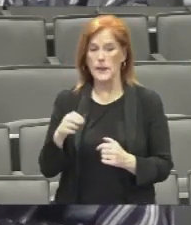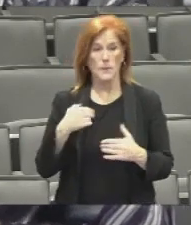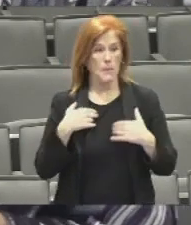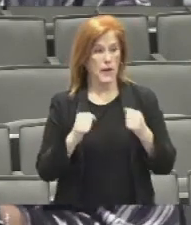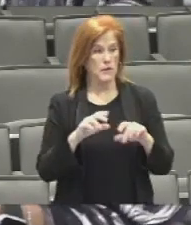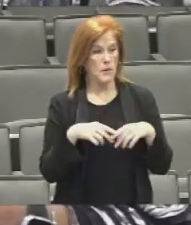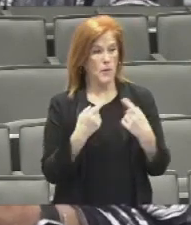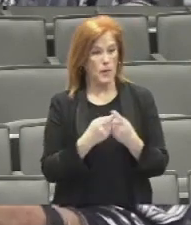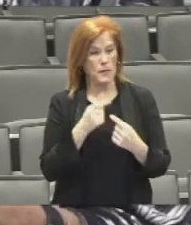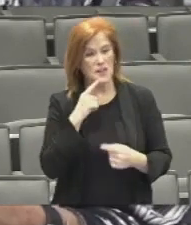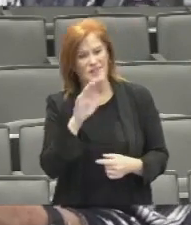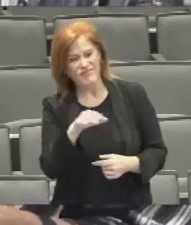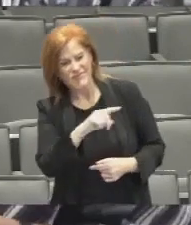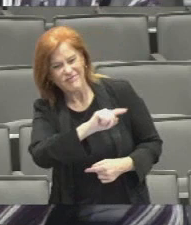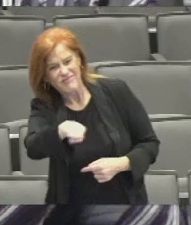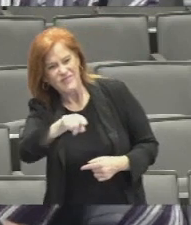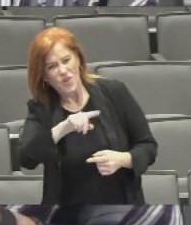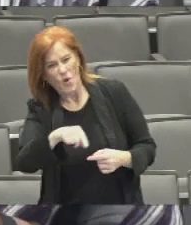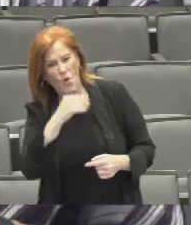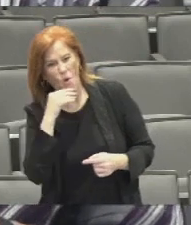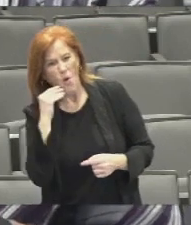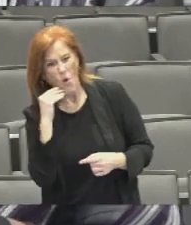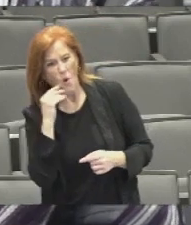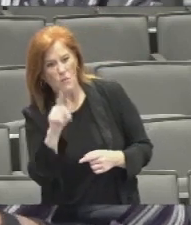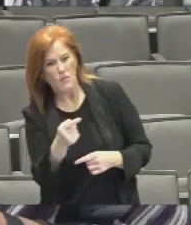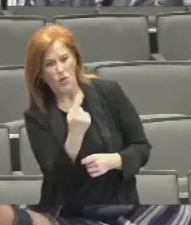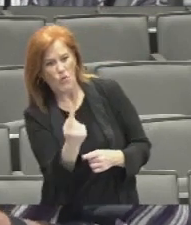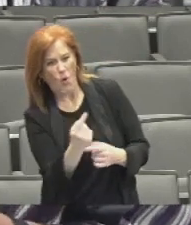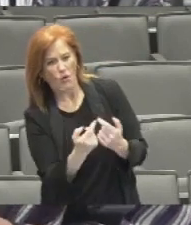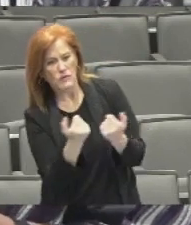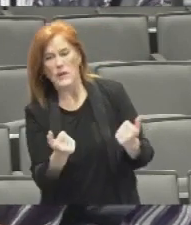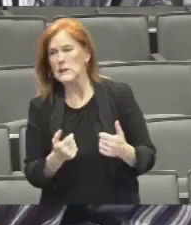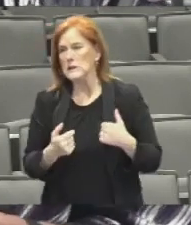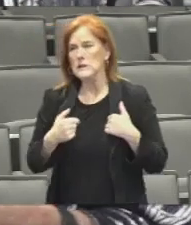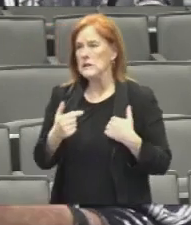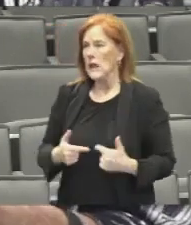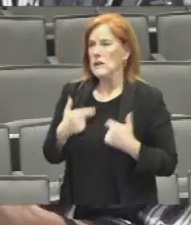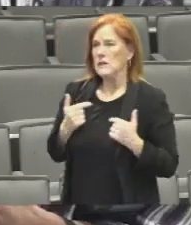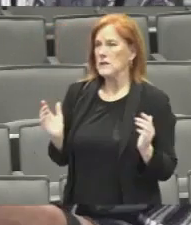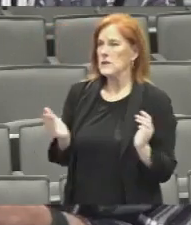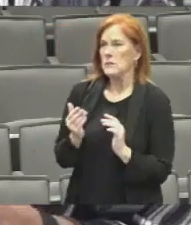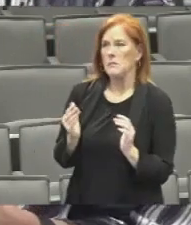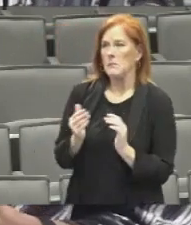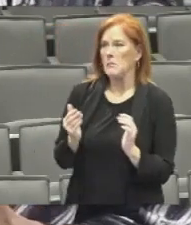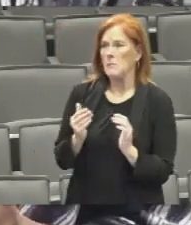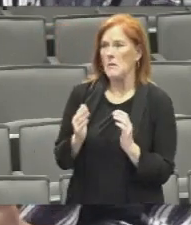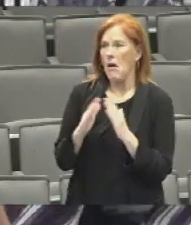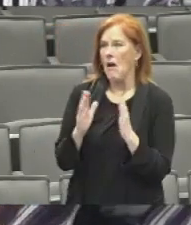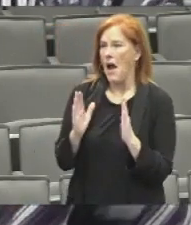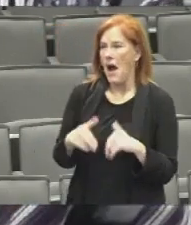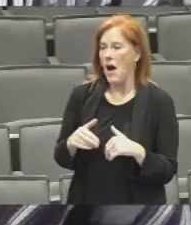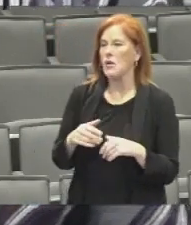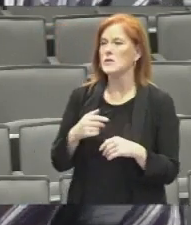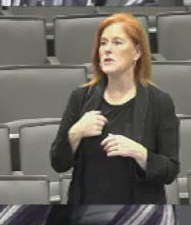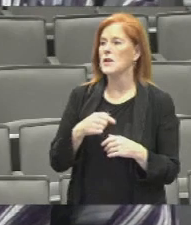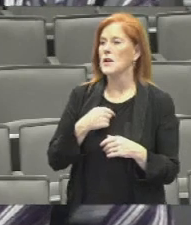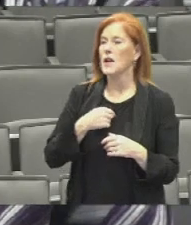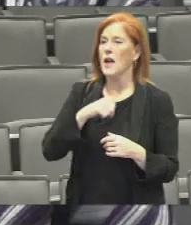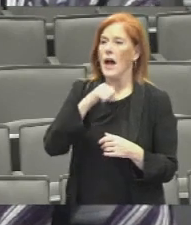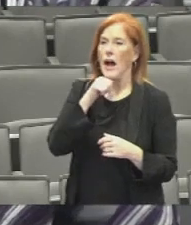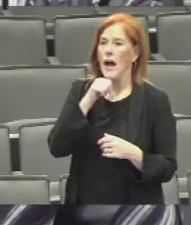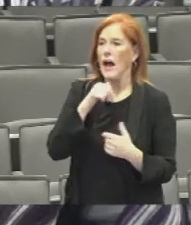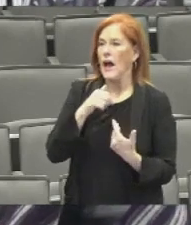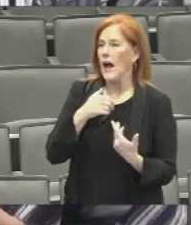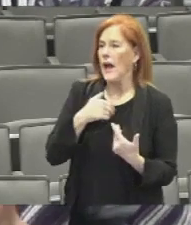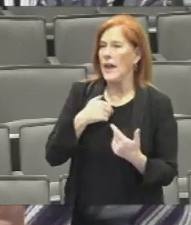quarantine. And they say, I live in a small household, I don't have the opportunities, or I have a pregnant wife at home, I have